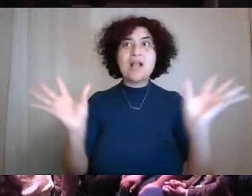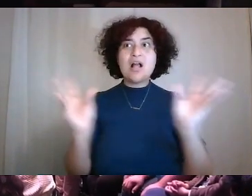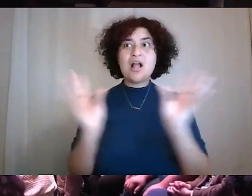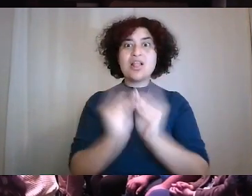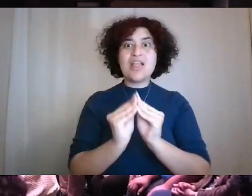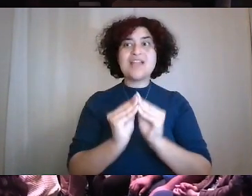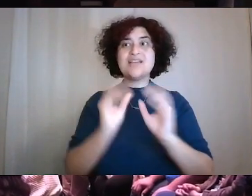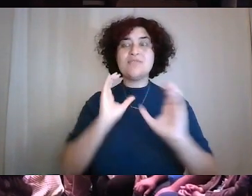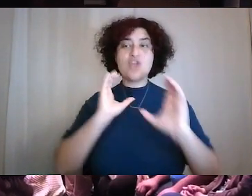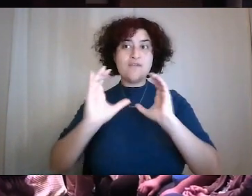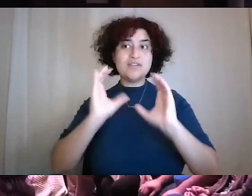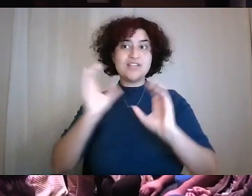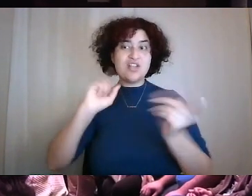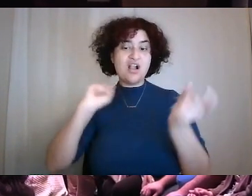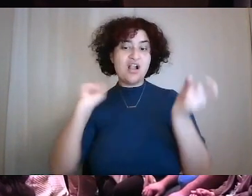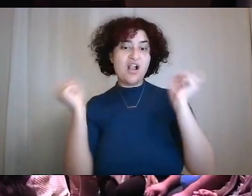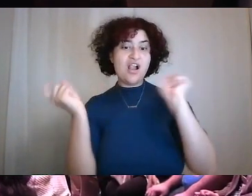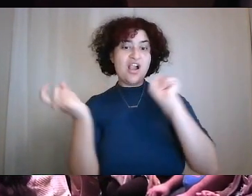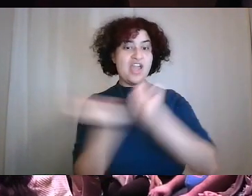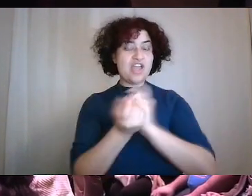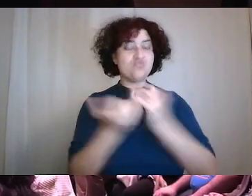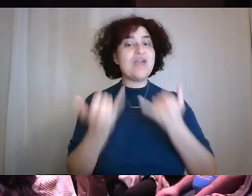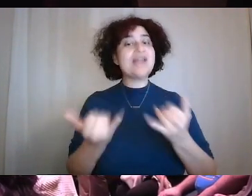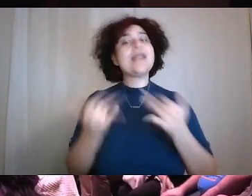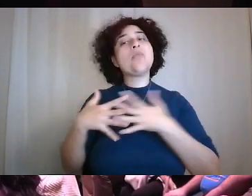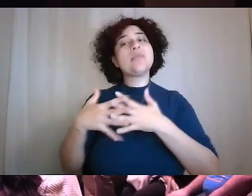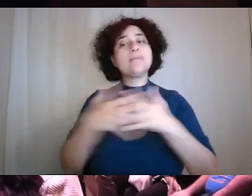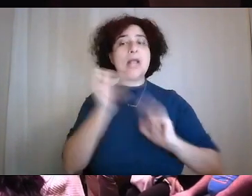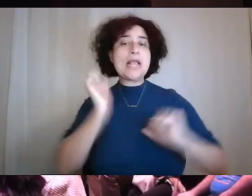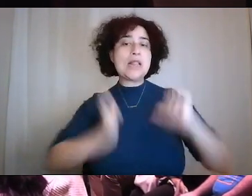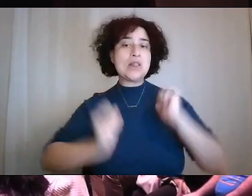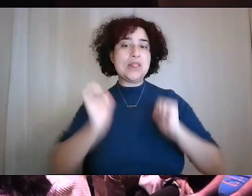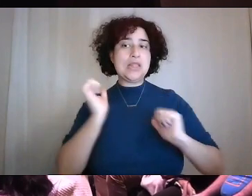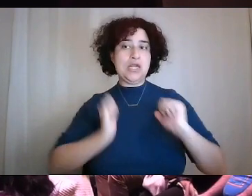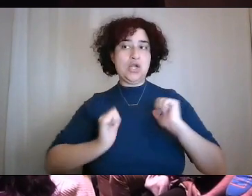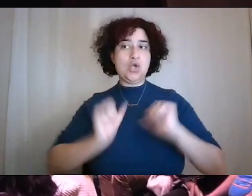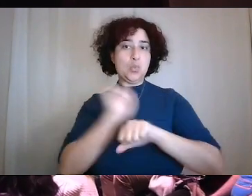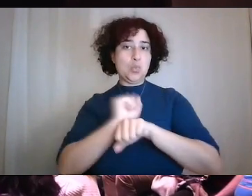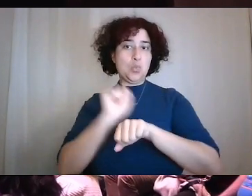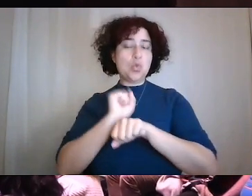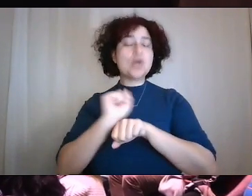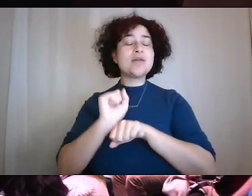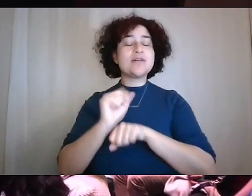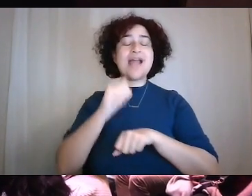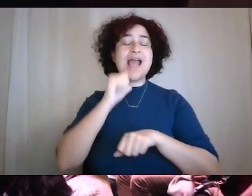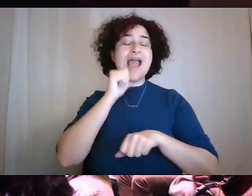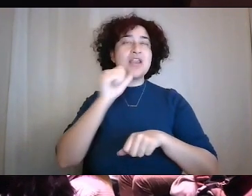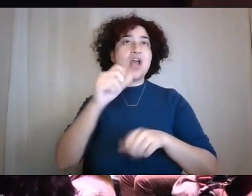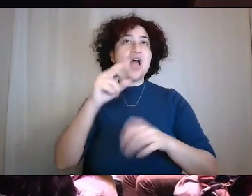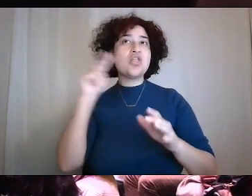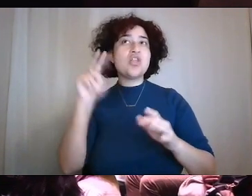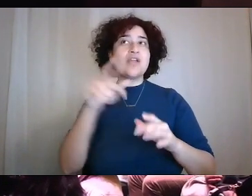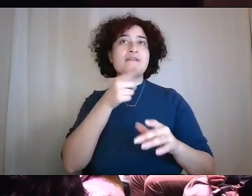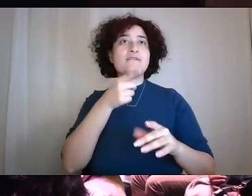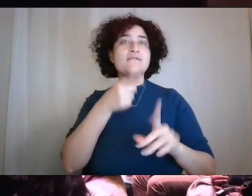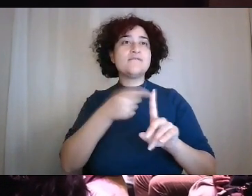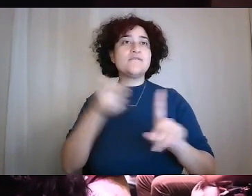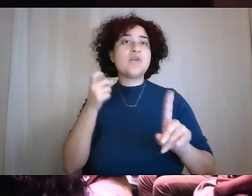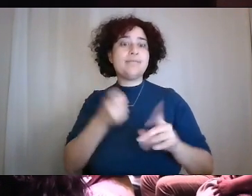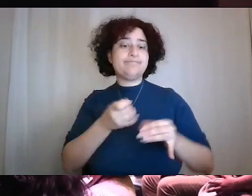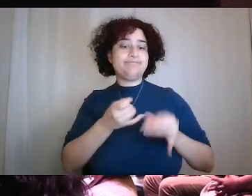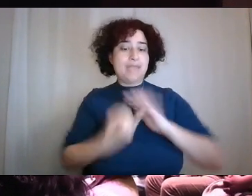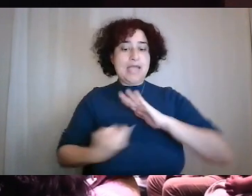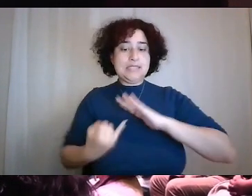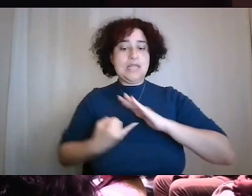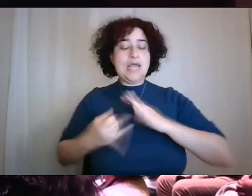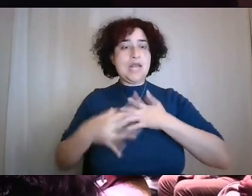field. And sharing what it looks like to operate not from a position of singular leadership, but through a commons model. So this work